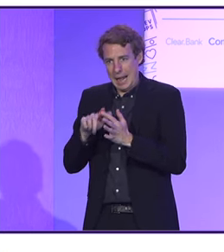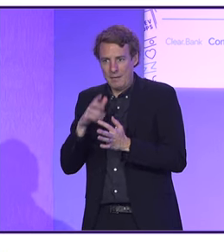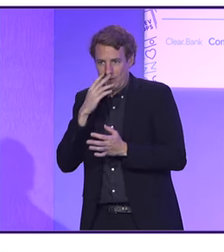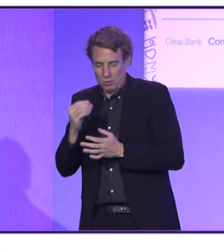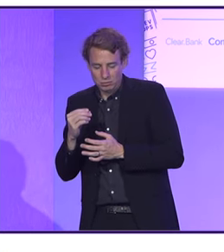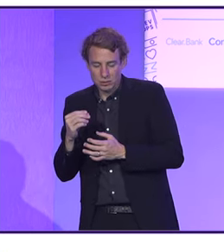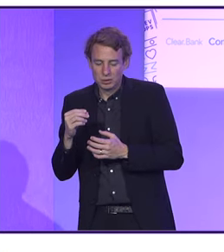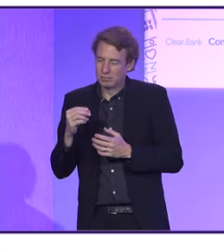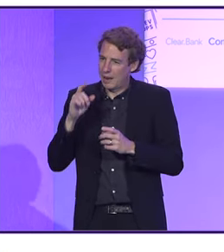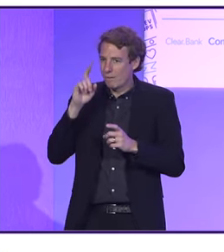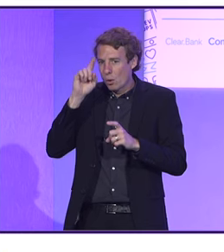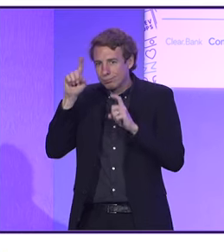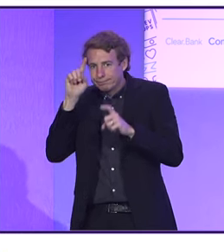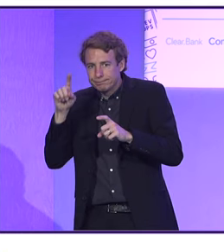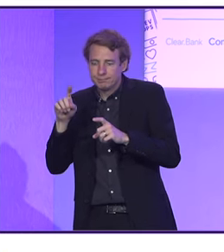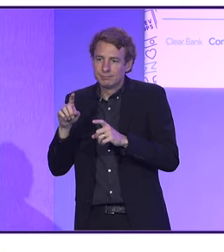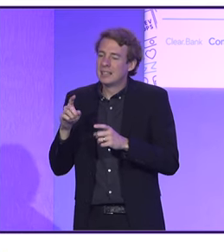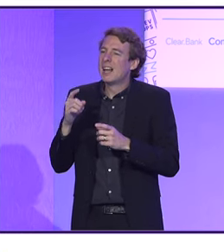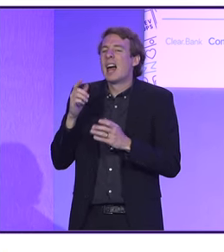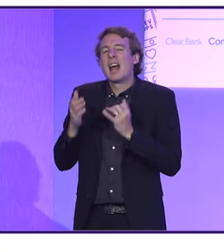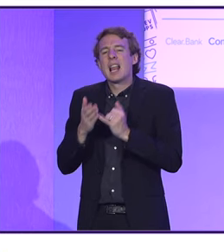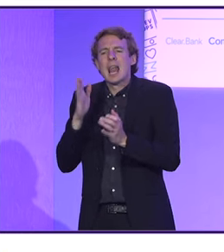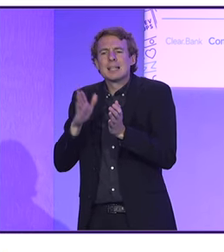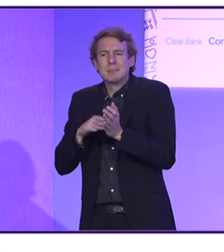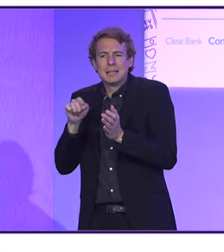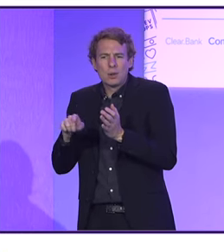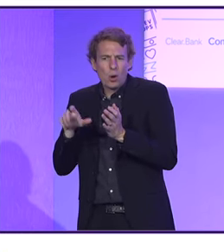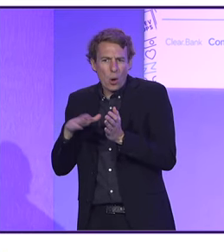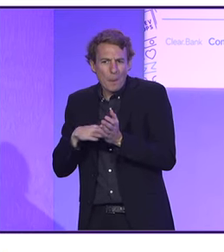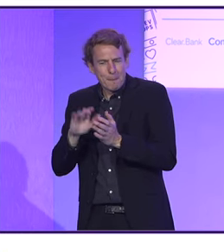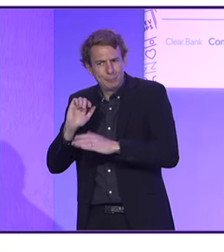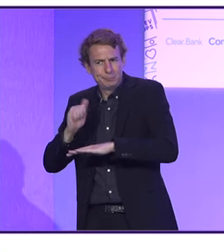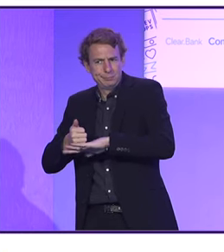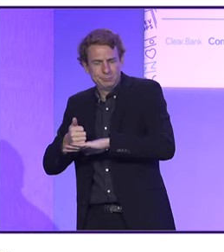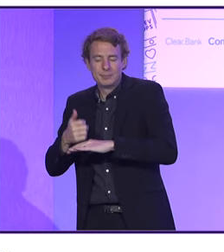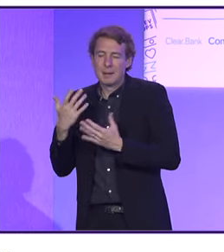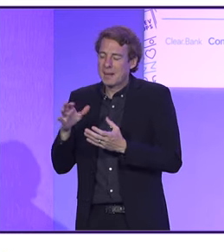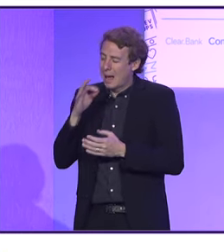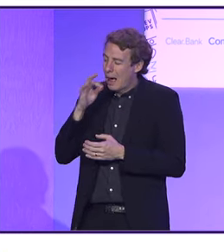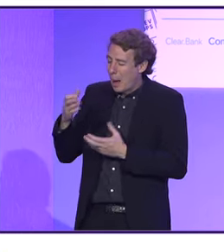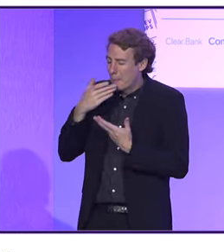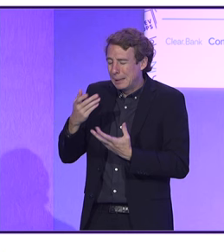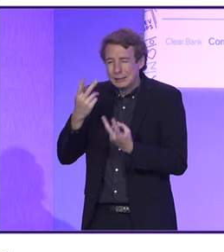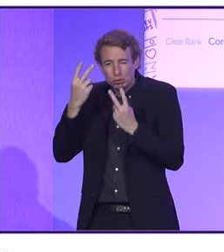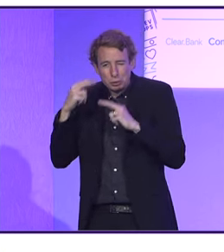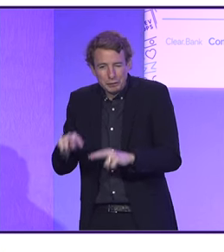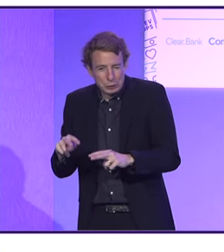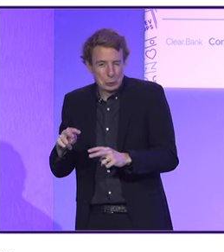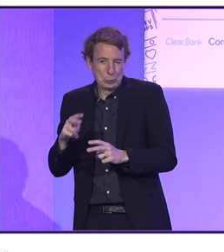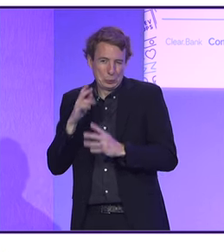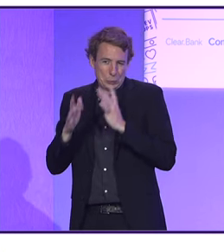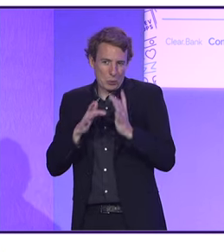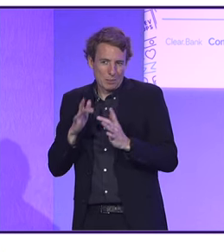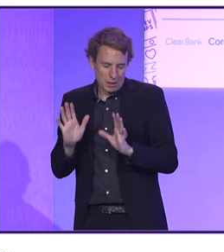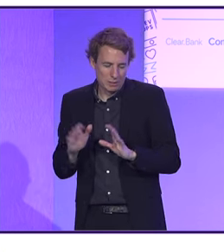of lastminute.com, was commissioned by a character called Frances Maud to do a review into DirectGov. And she